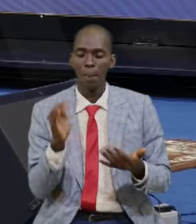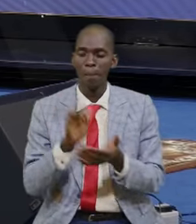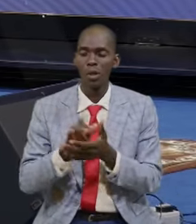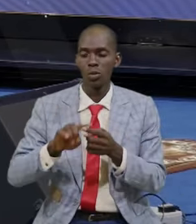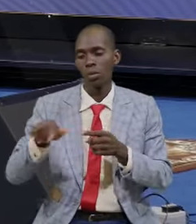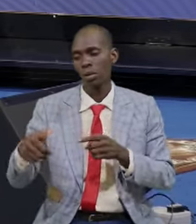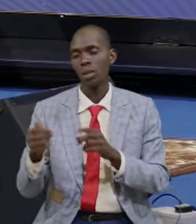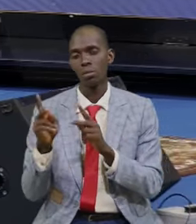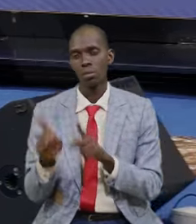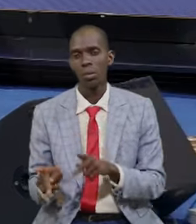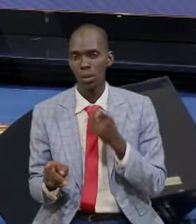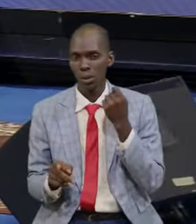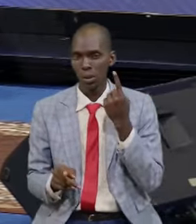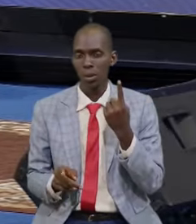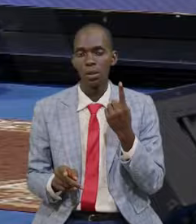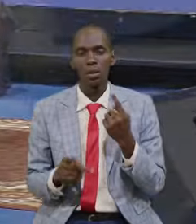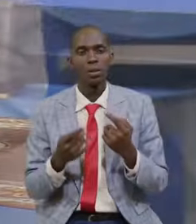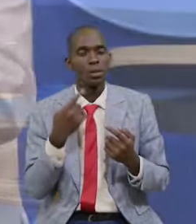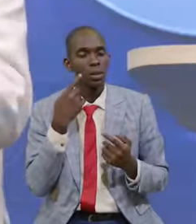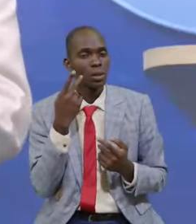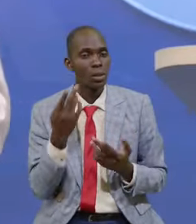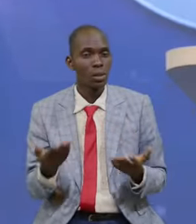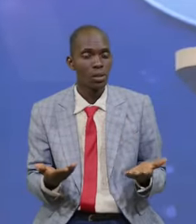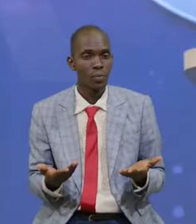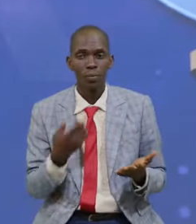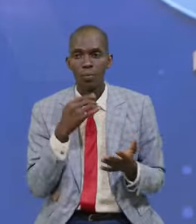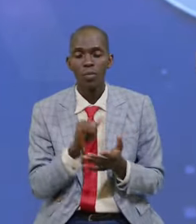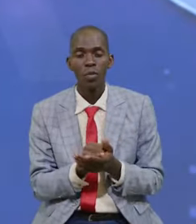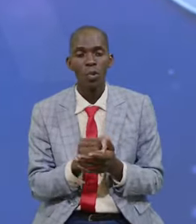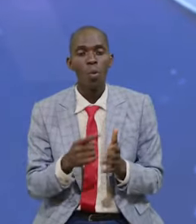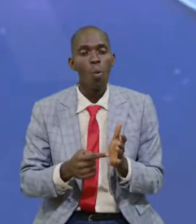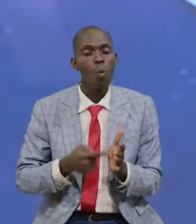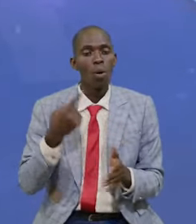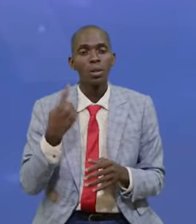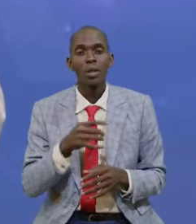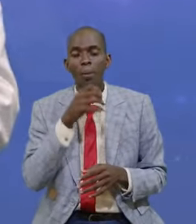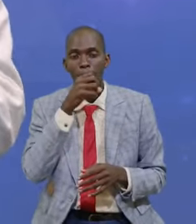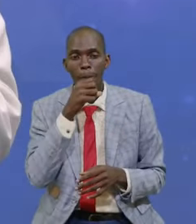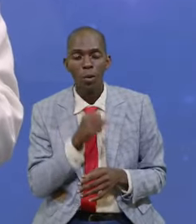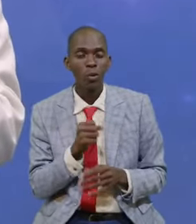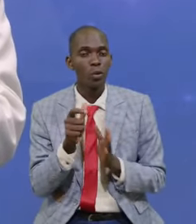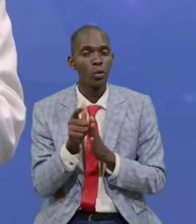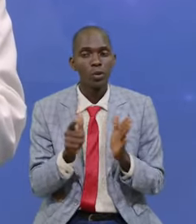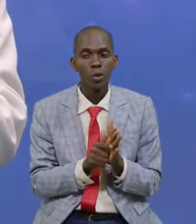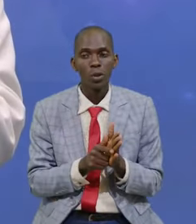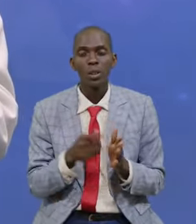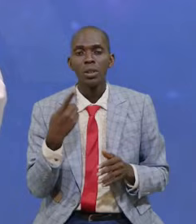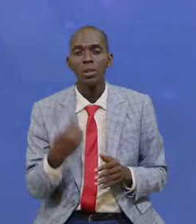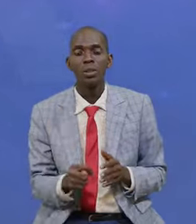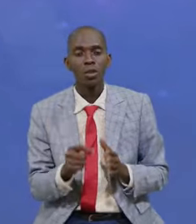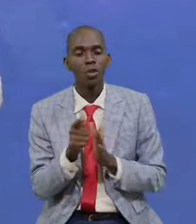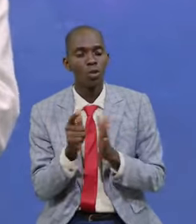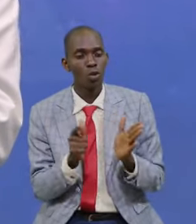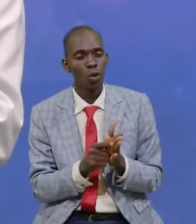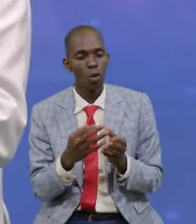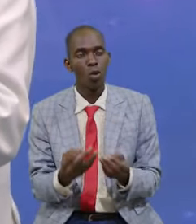It's saying that once the old law, the law of sacrifices, dead.